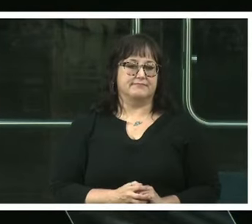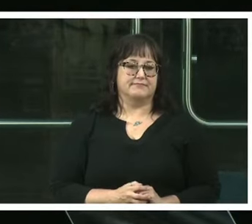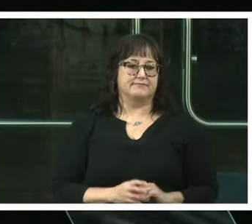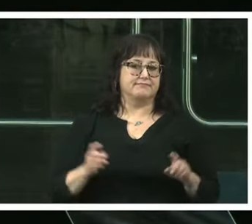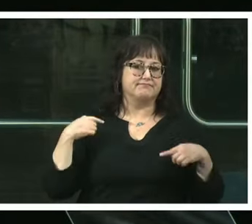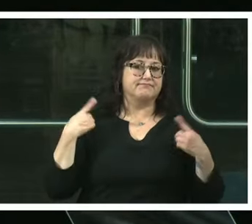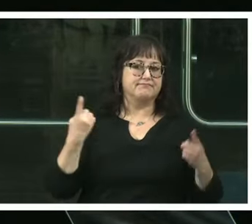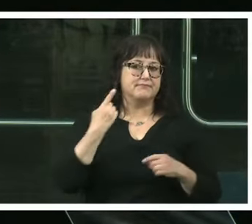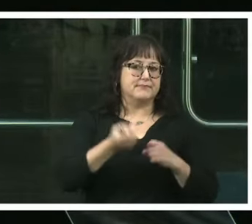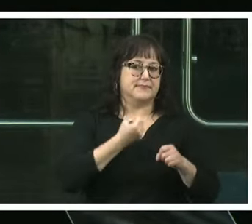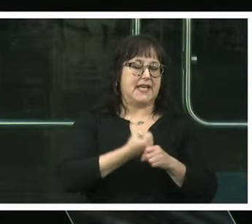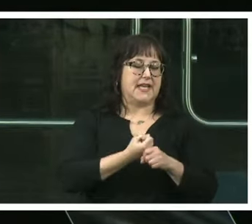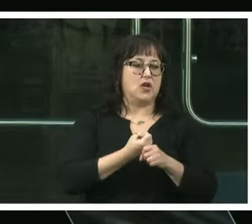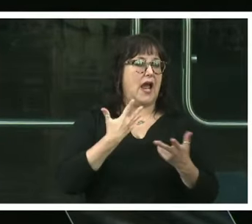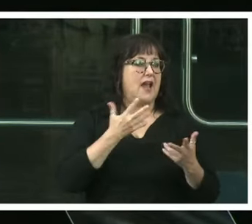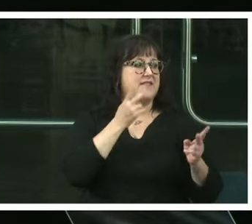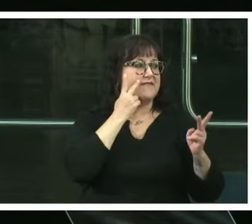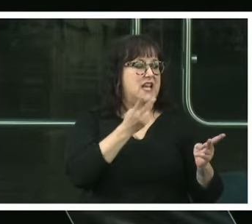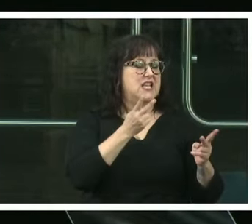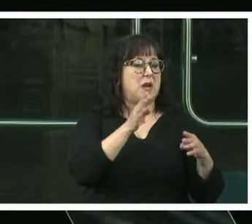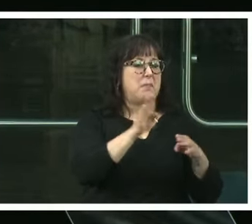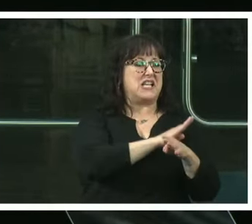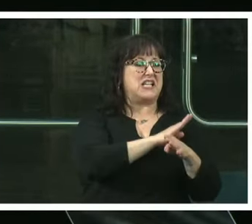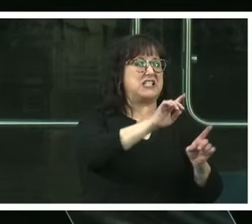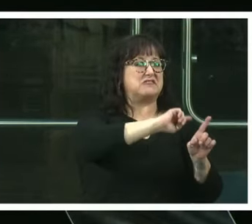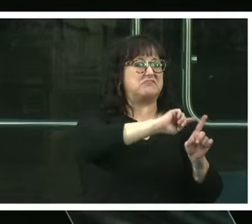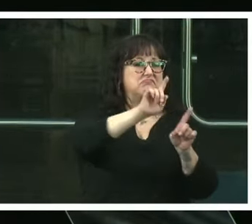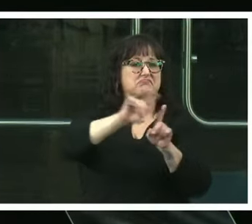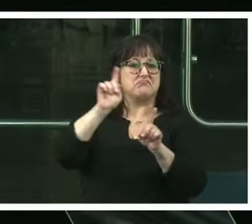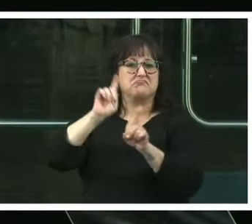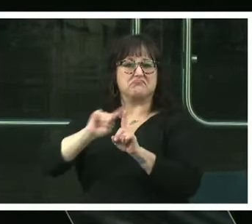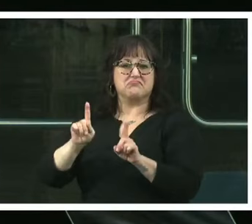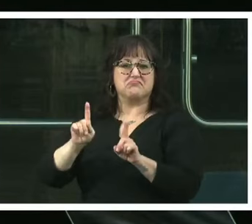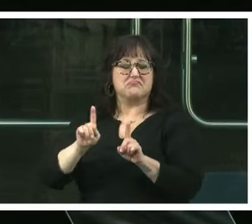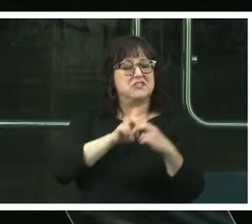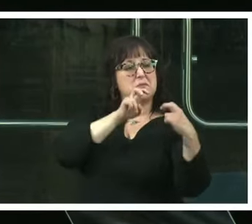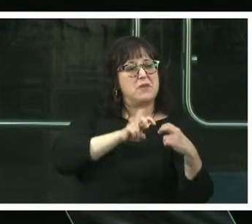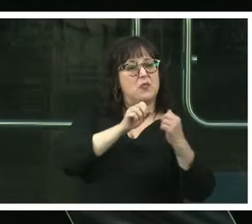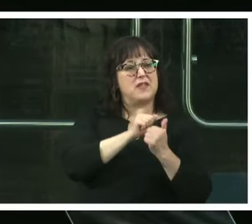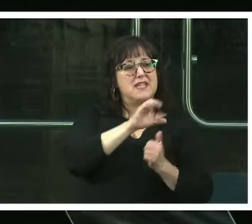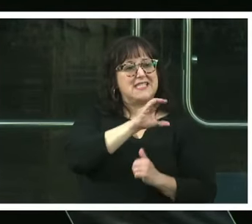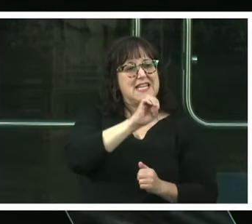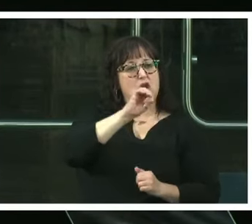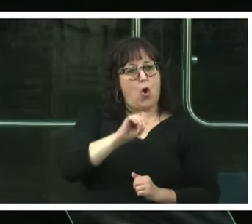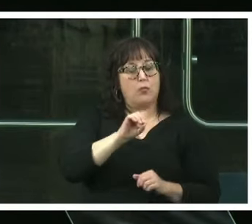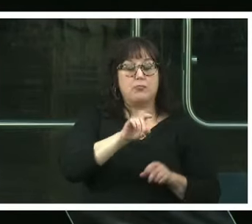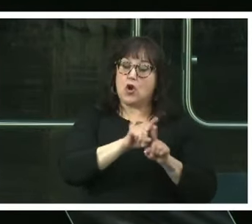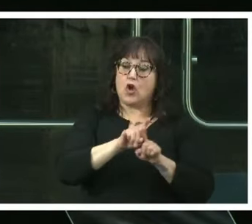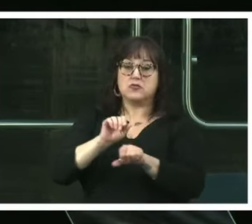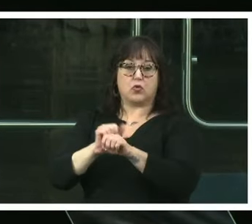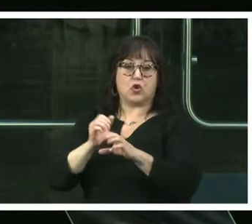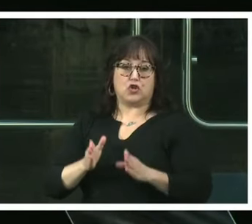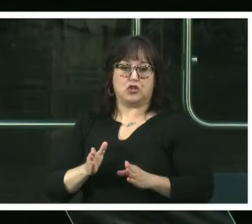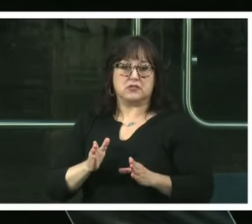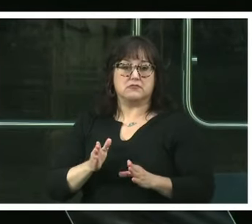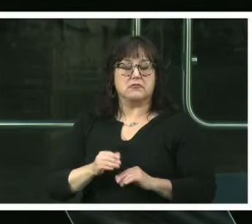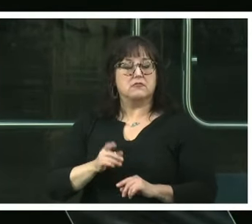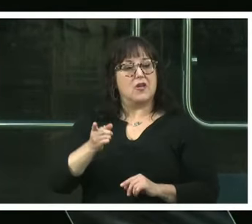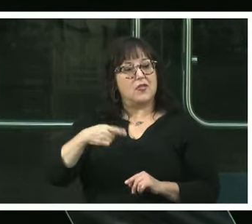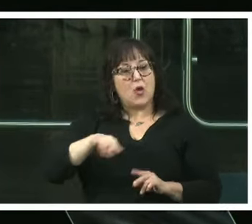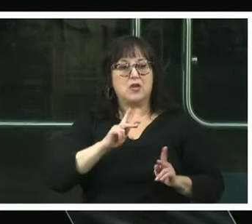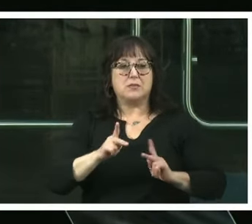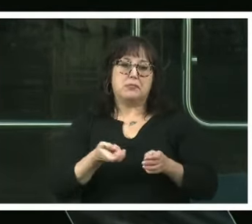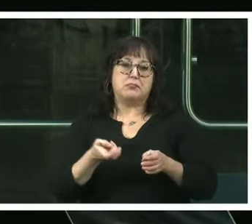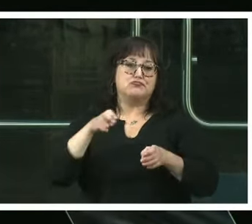Over the last year, I've visited businesses to meet not just with CEOs, but with workers. These are the people who